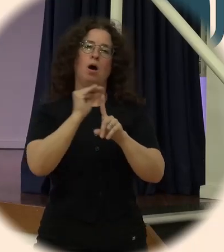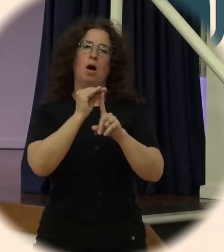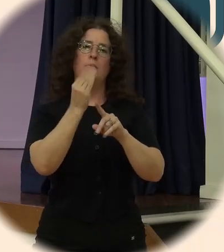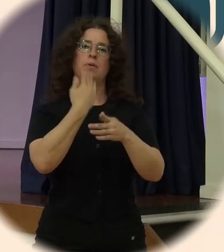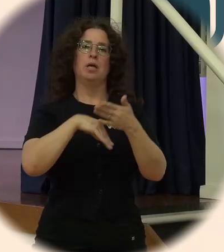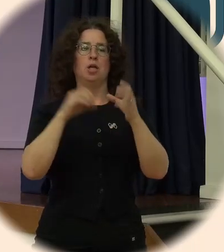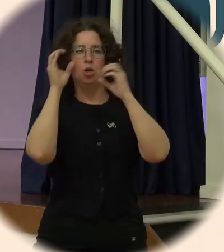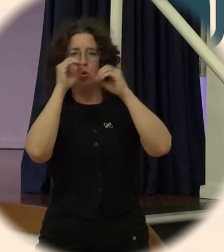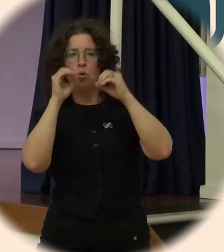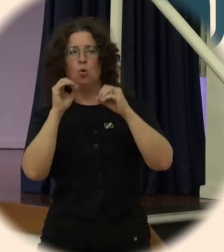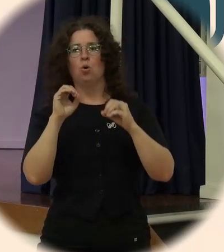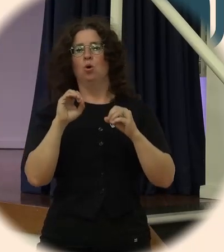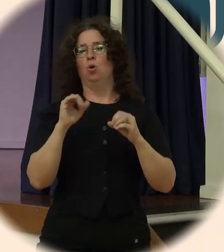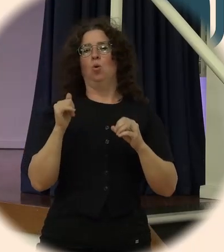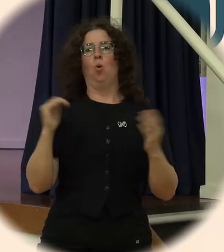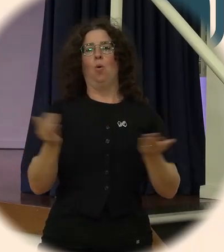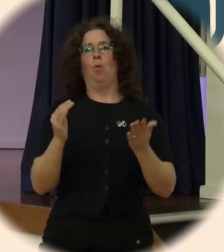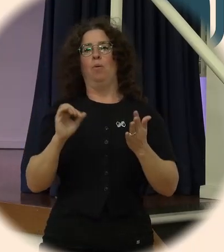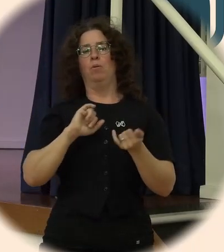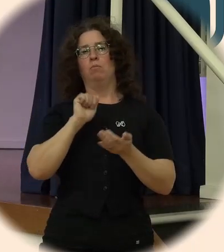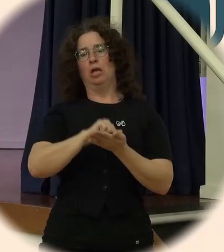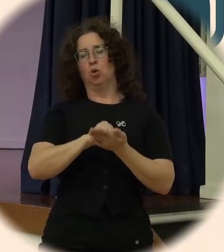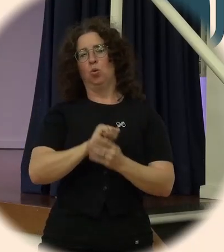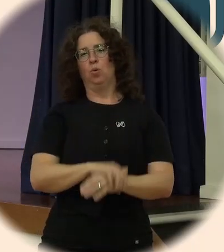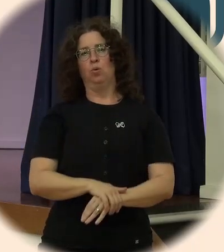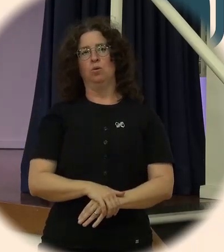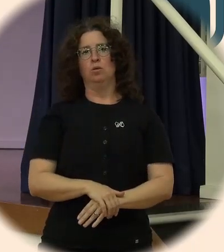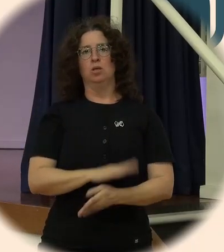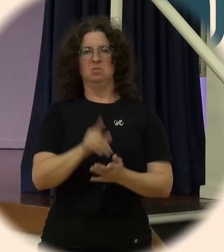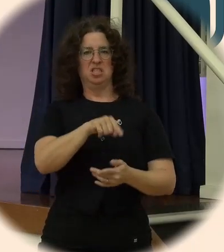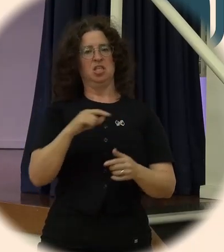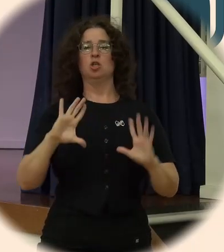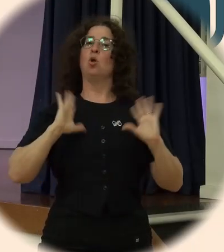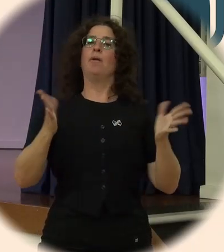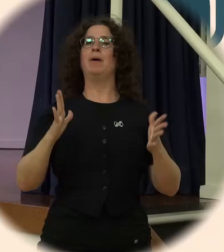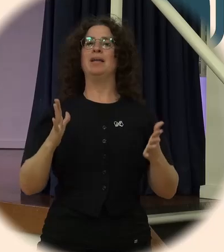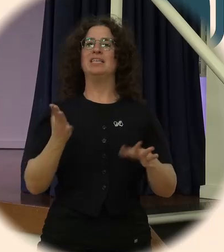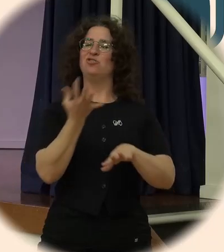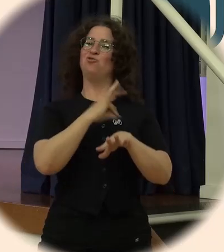so players can get fresh content instantly without reinstalling the game.